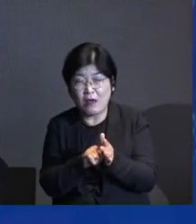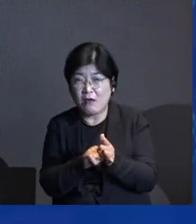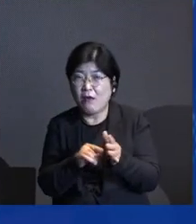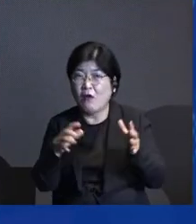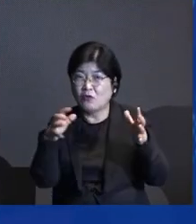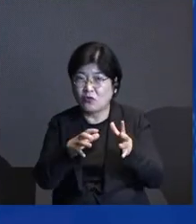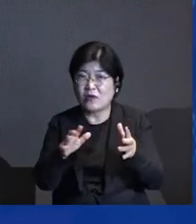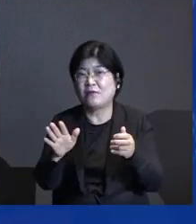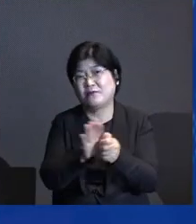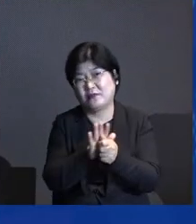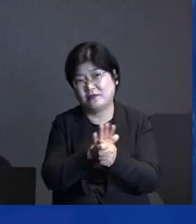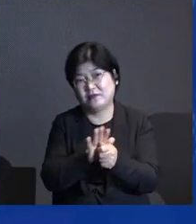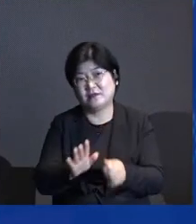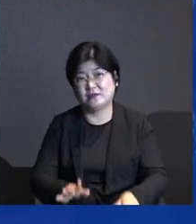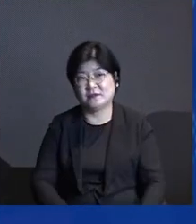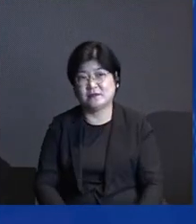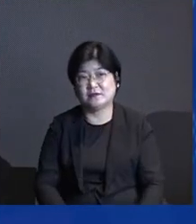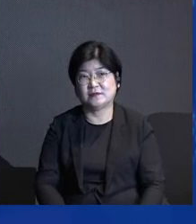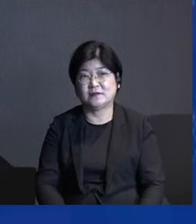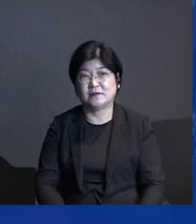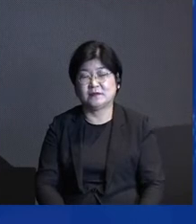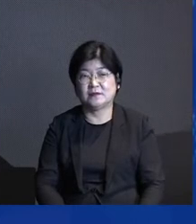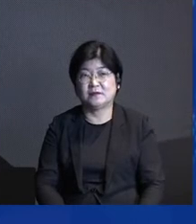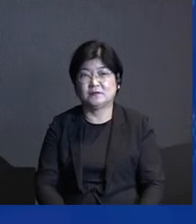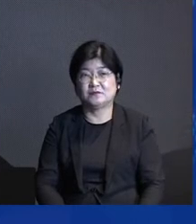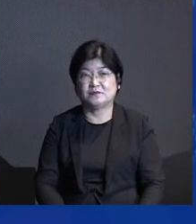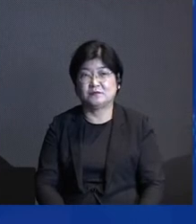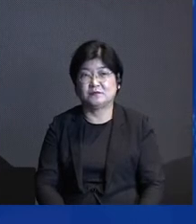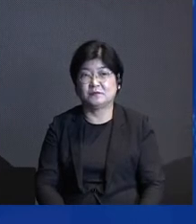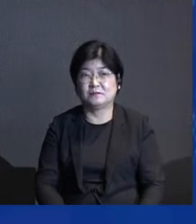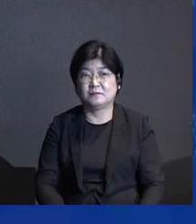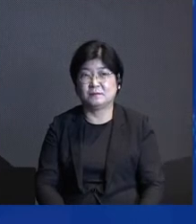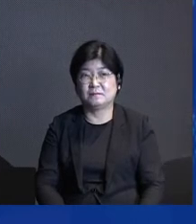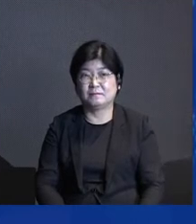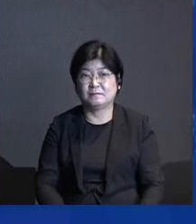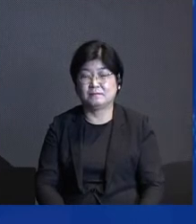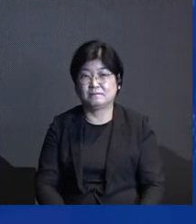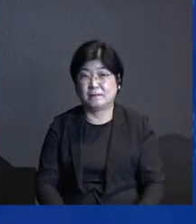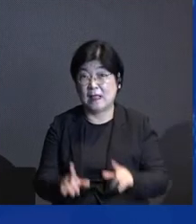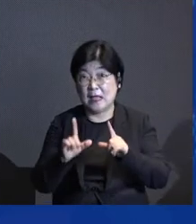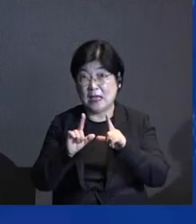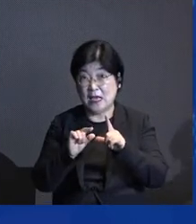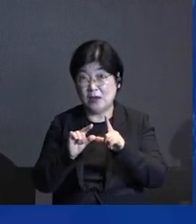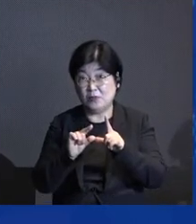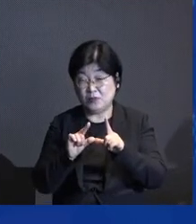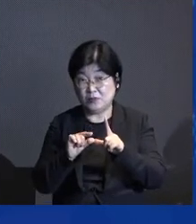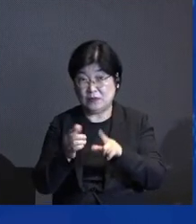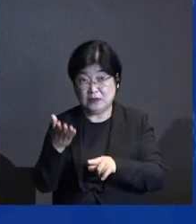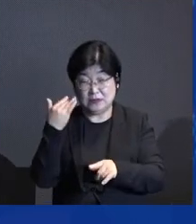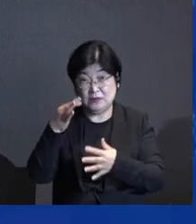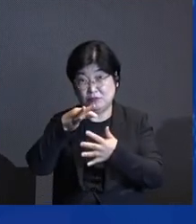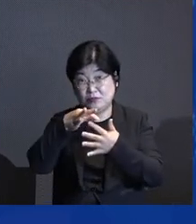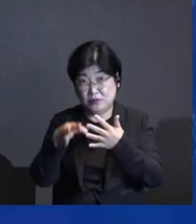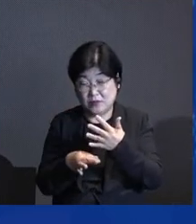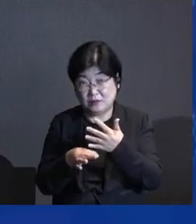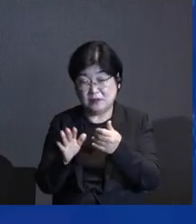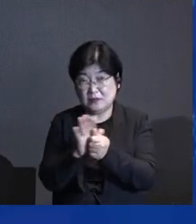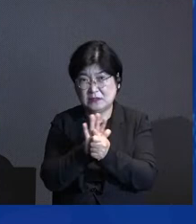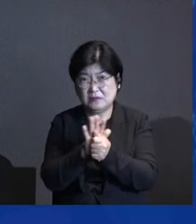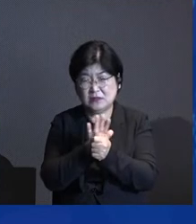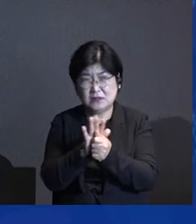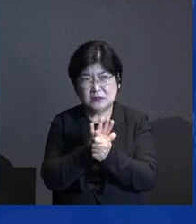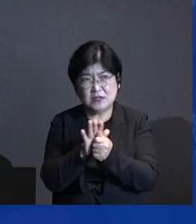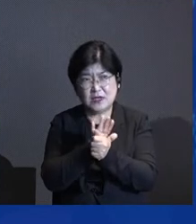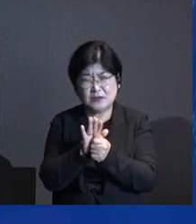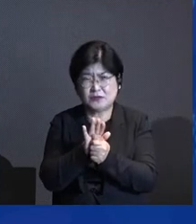the elderly need services that address their problems and needs, emphasizing the integration of the